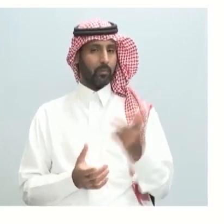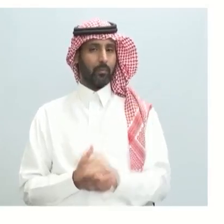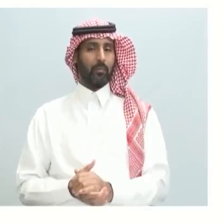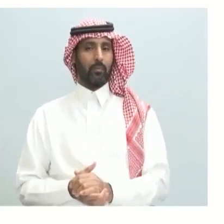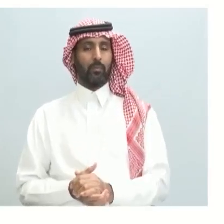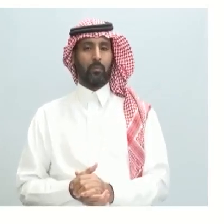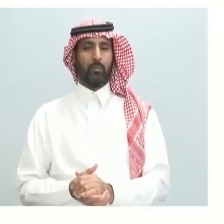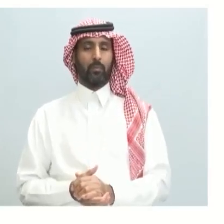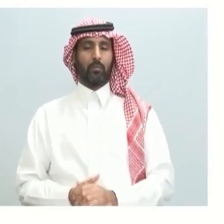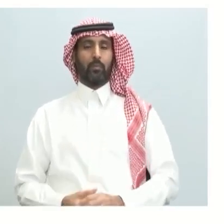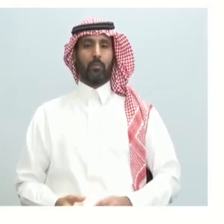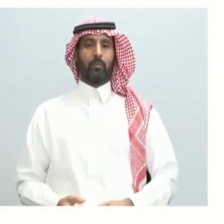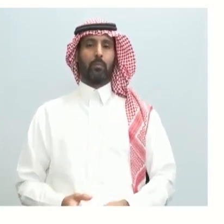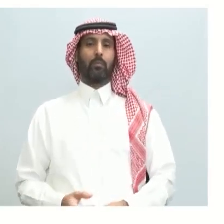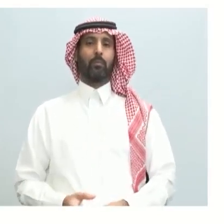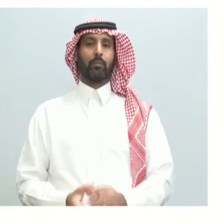T-E. So,